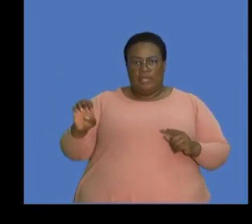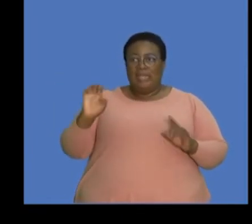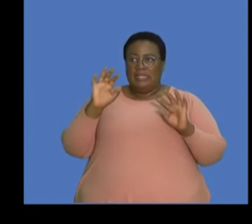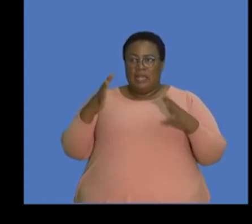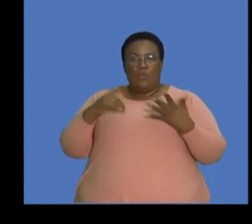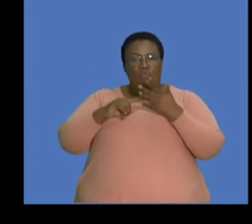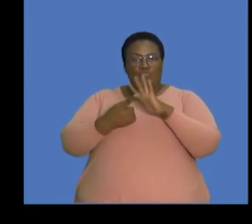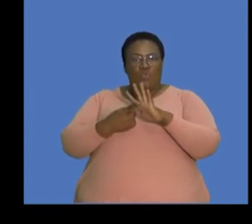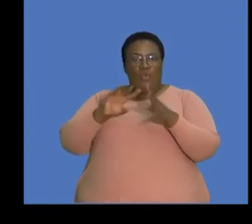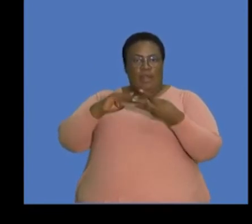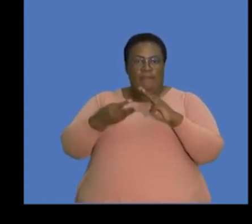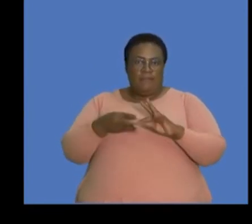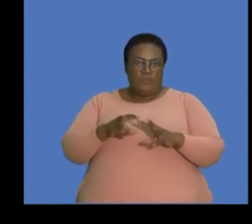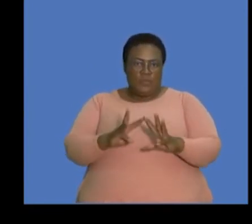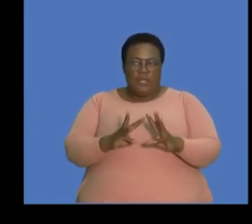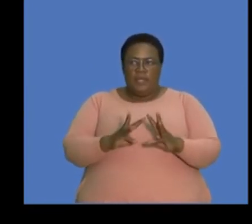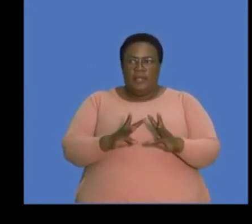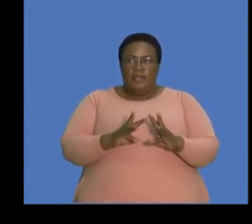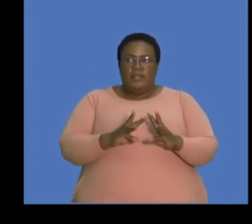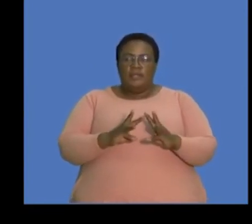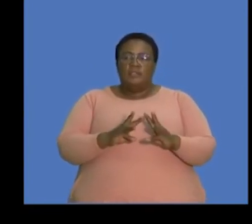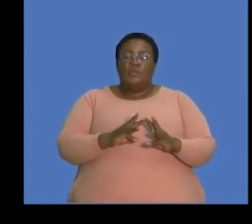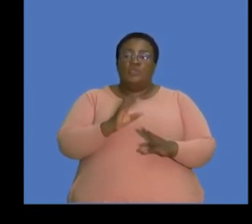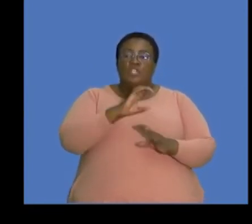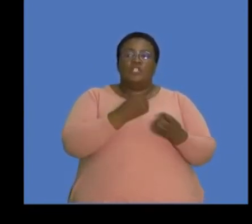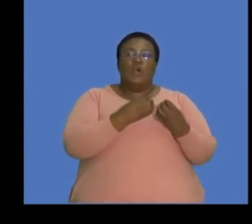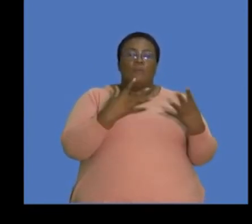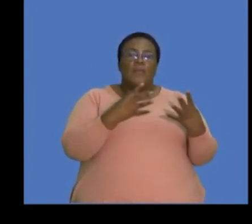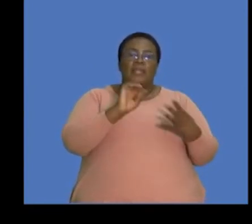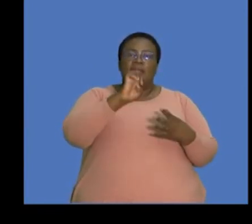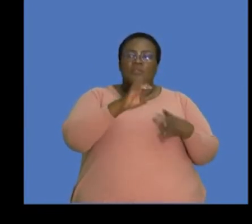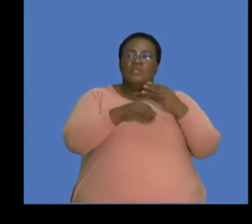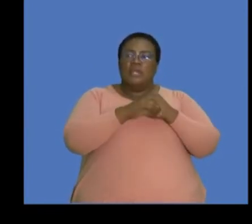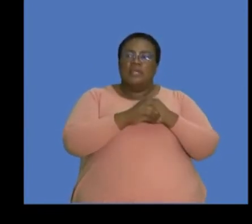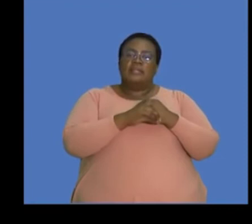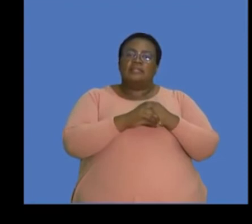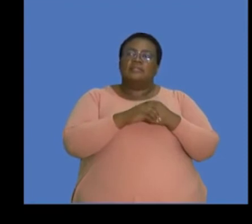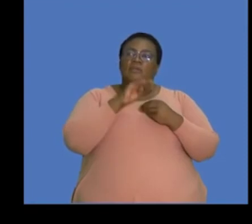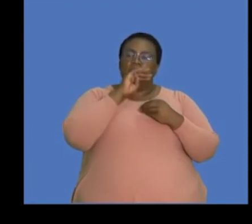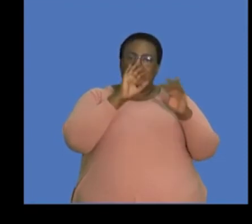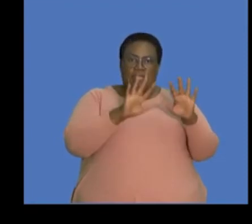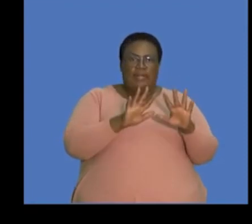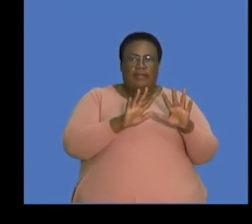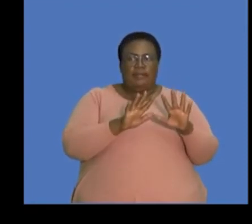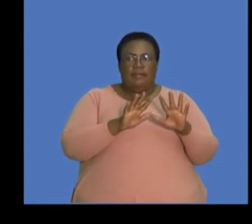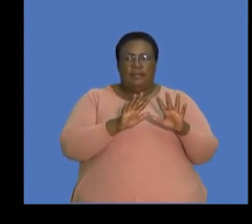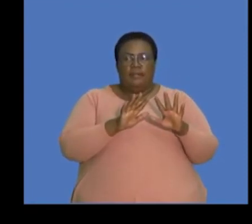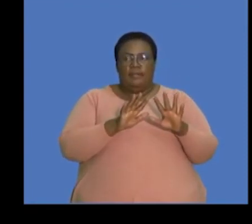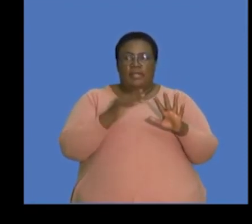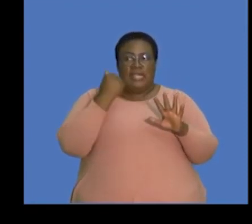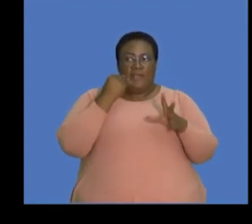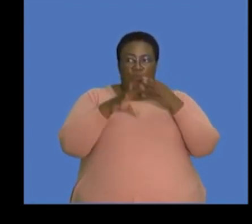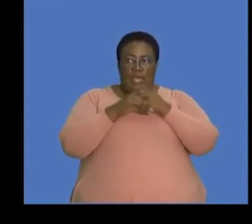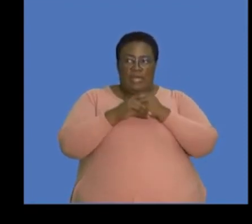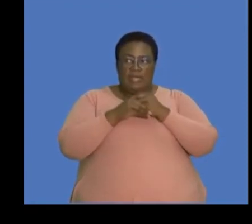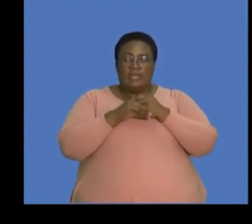it mathematically. Now, the charge is equal to how many electrons were added in this case? 10. So we added 10.